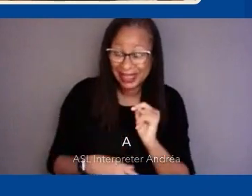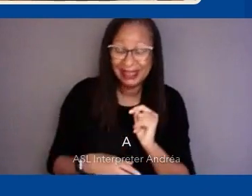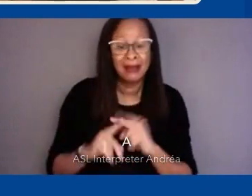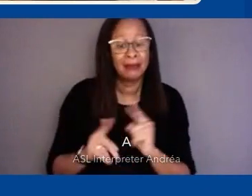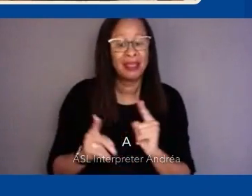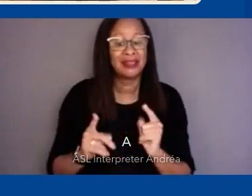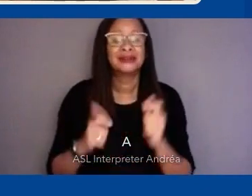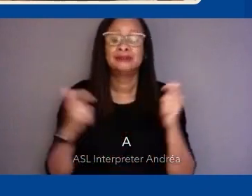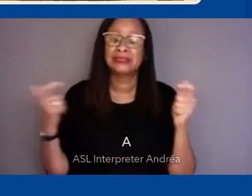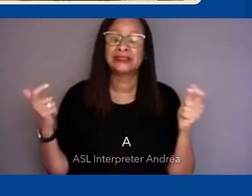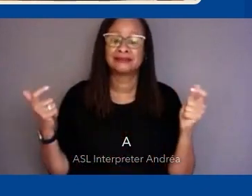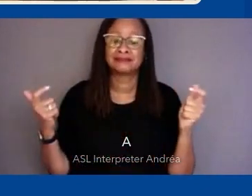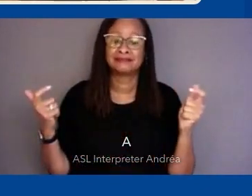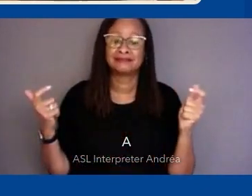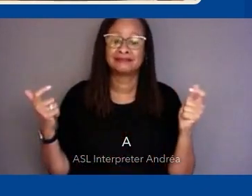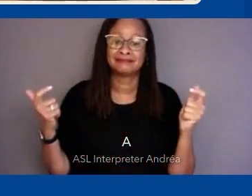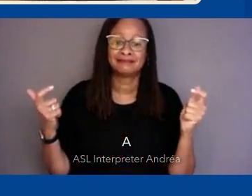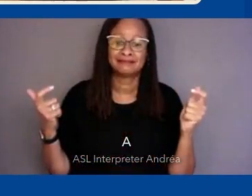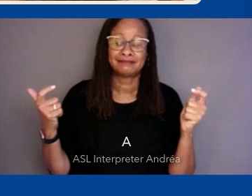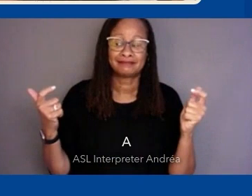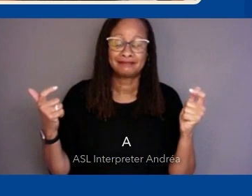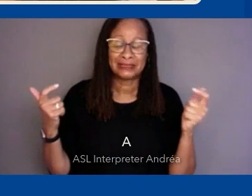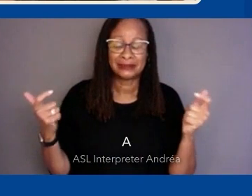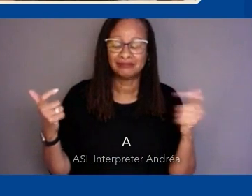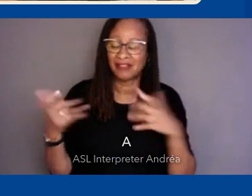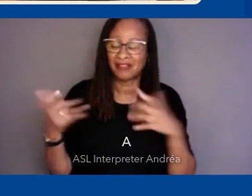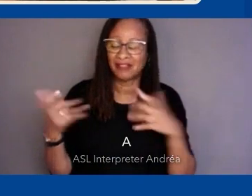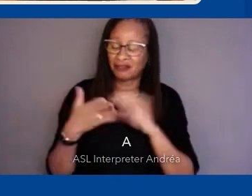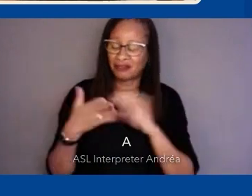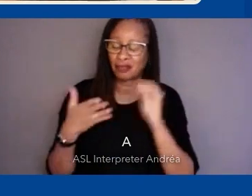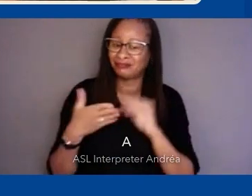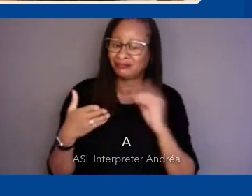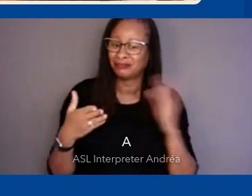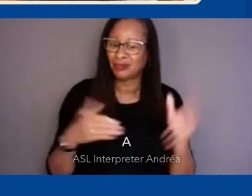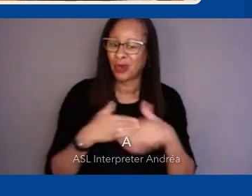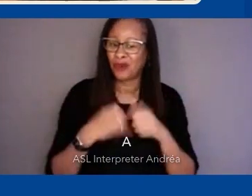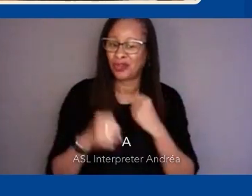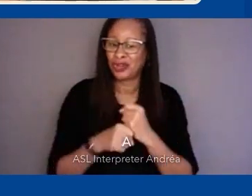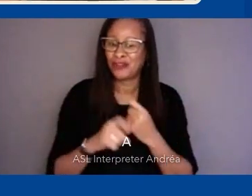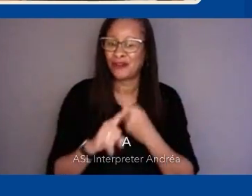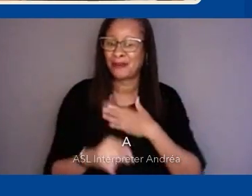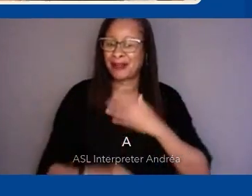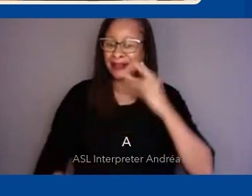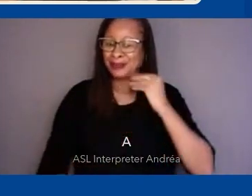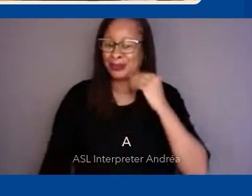big takeaways that I've had, you know, from this experience. So,